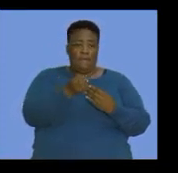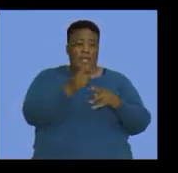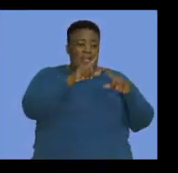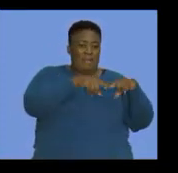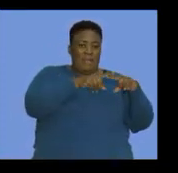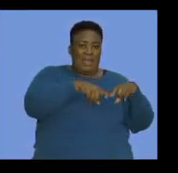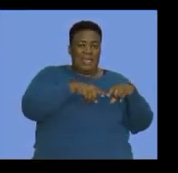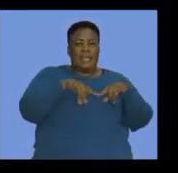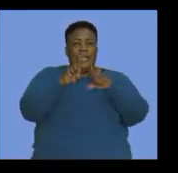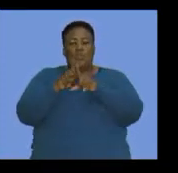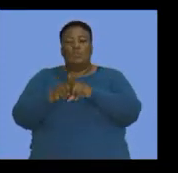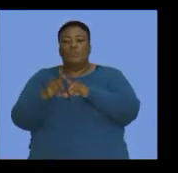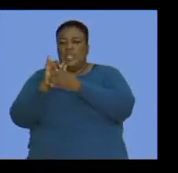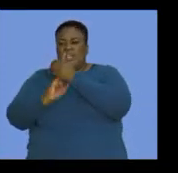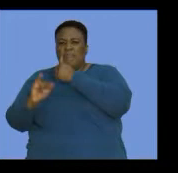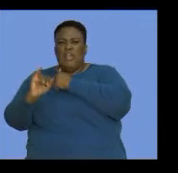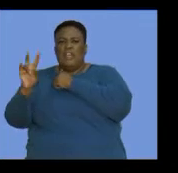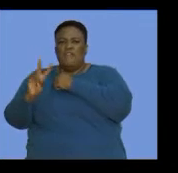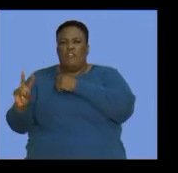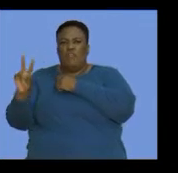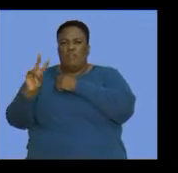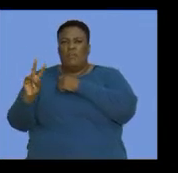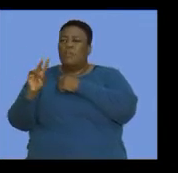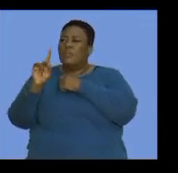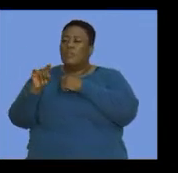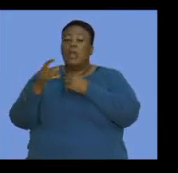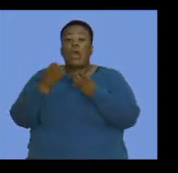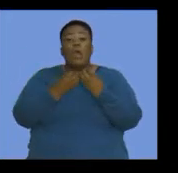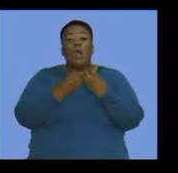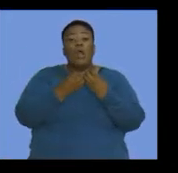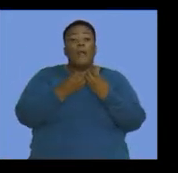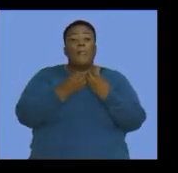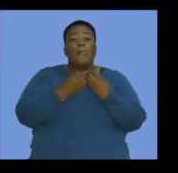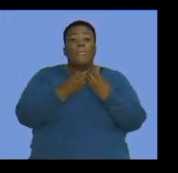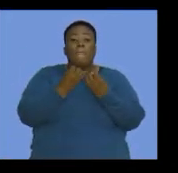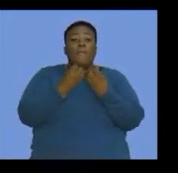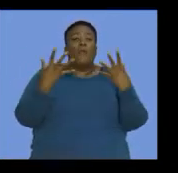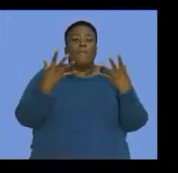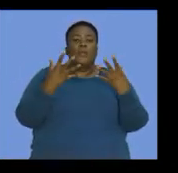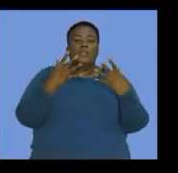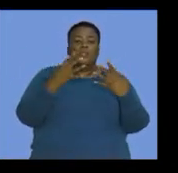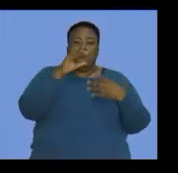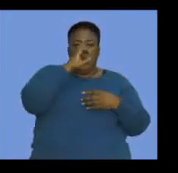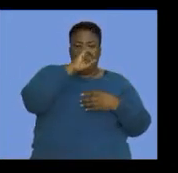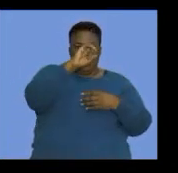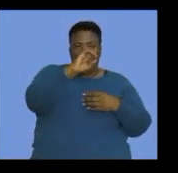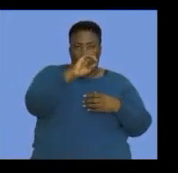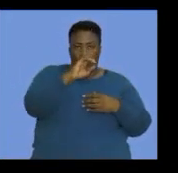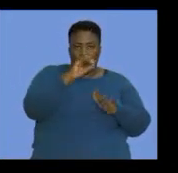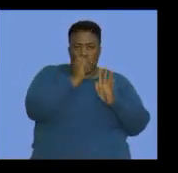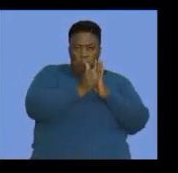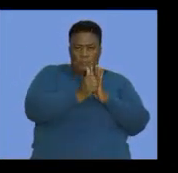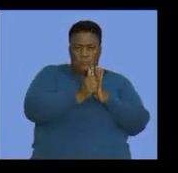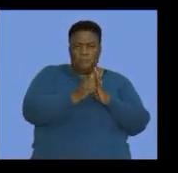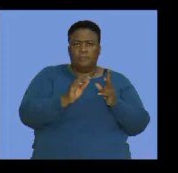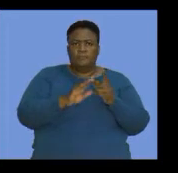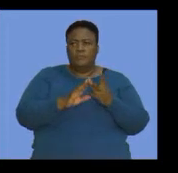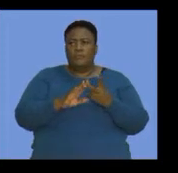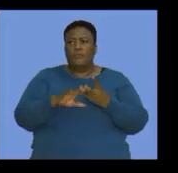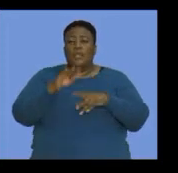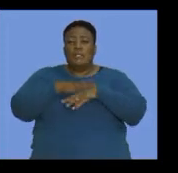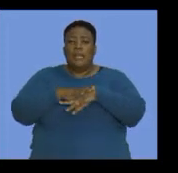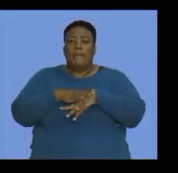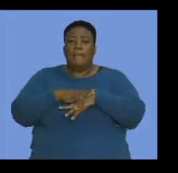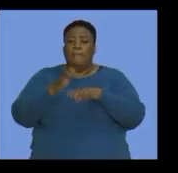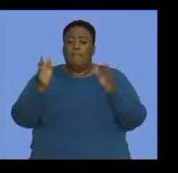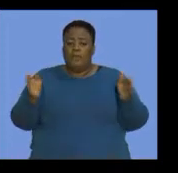and the independent variable in this. So the dependent variable is the number of rhino horns that were poached, and this